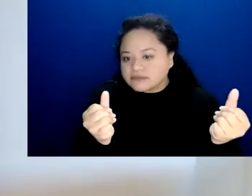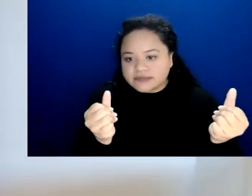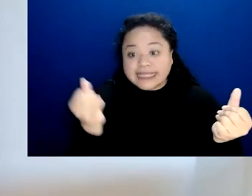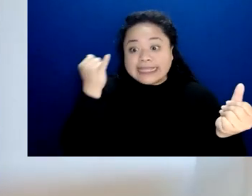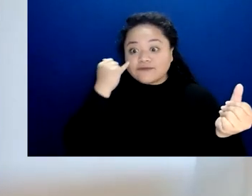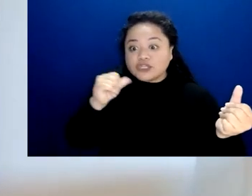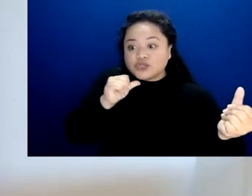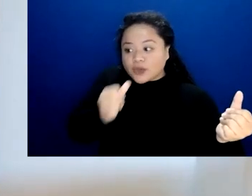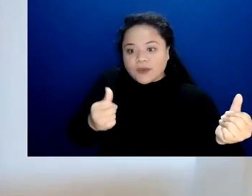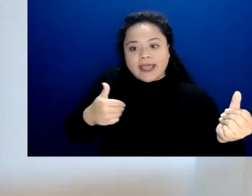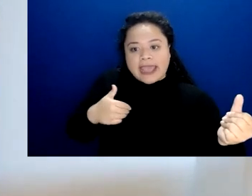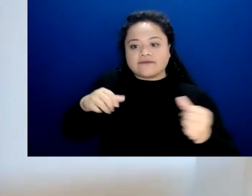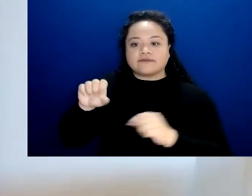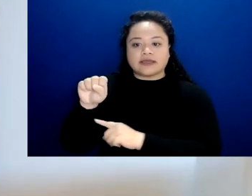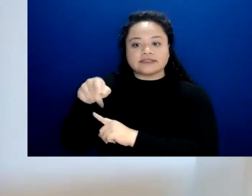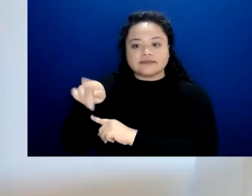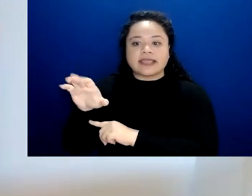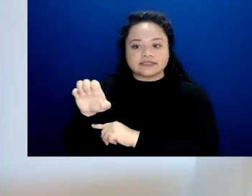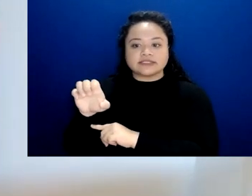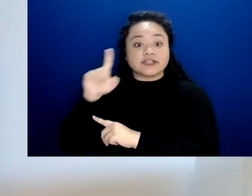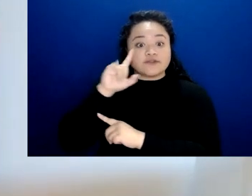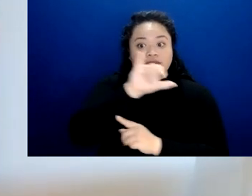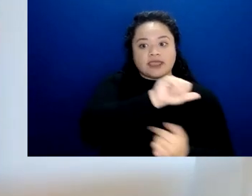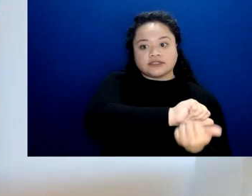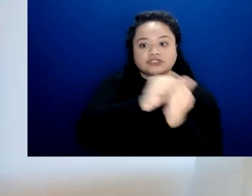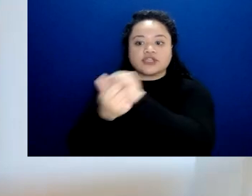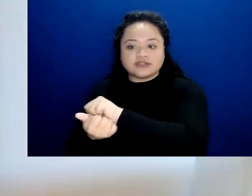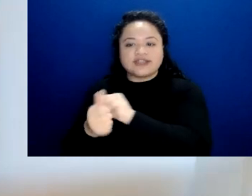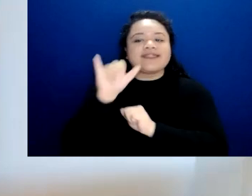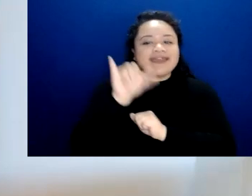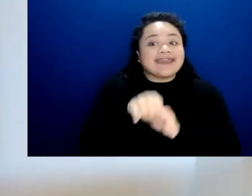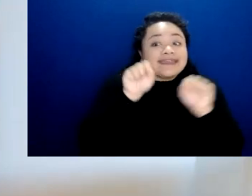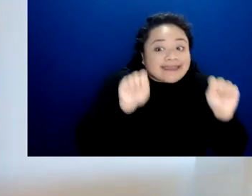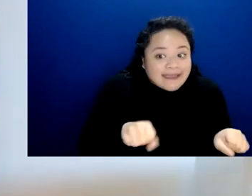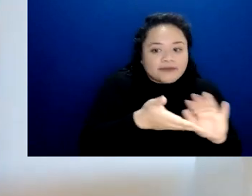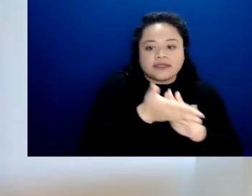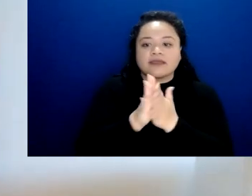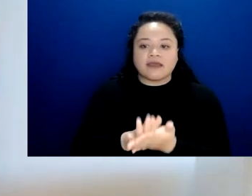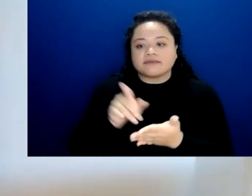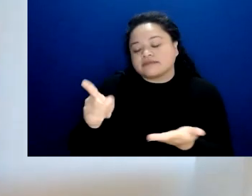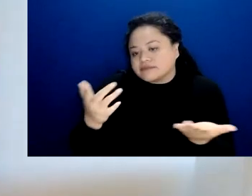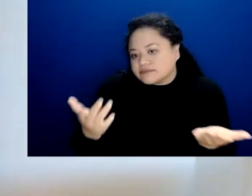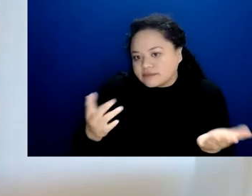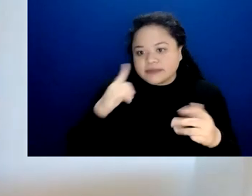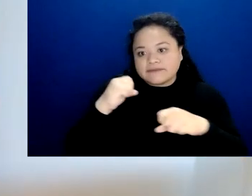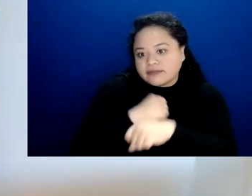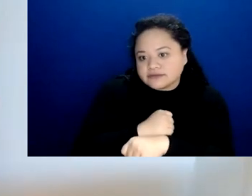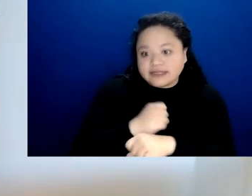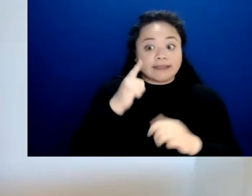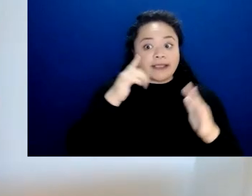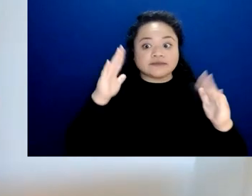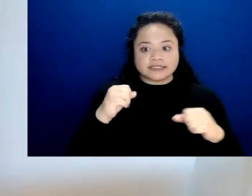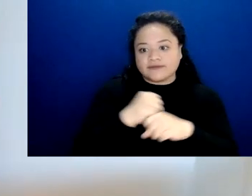I think that becomes the general, that becomes the expectation of violence, that becomes the, I do all these things for you, why isn't